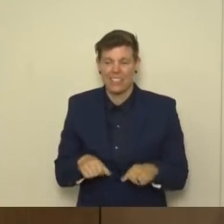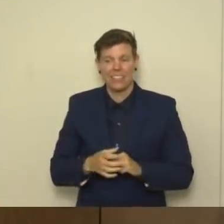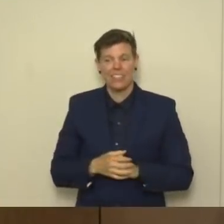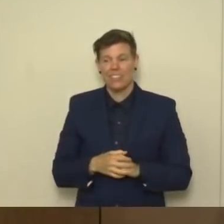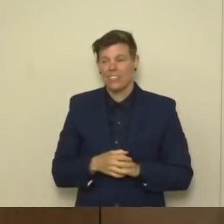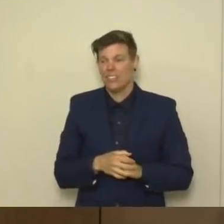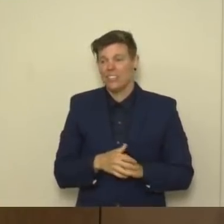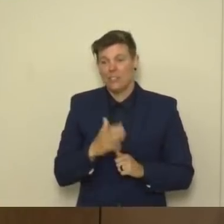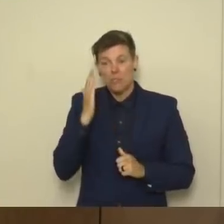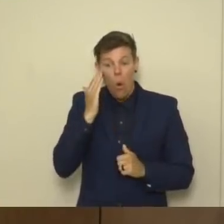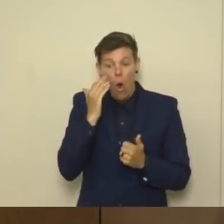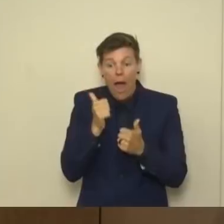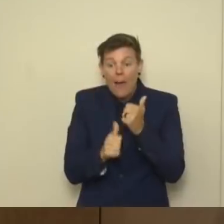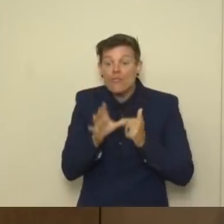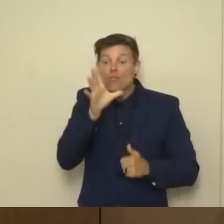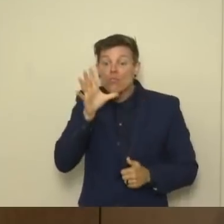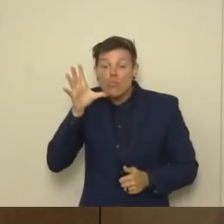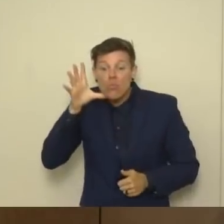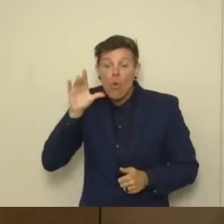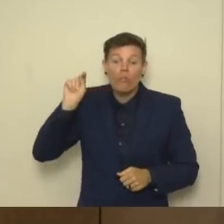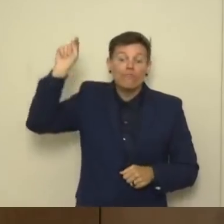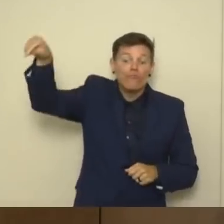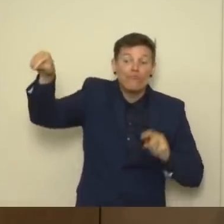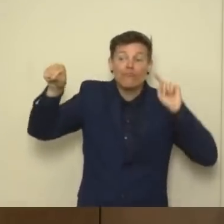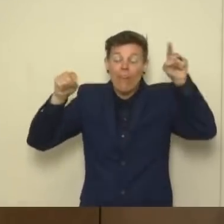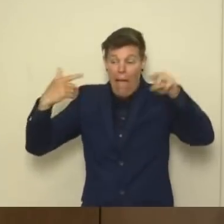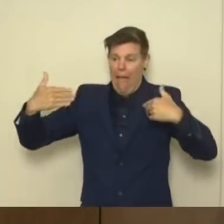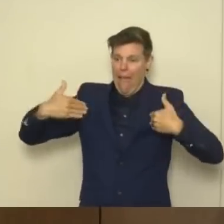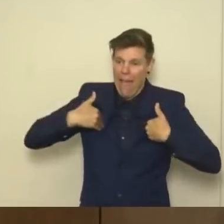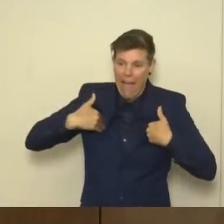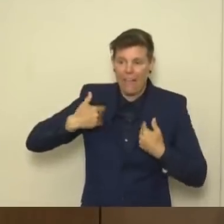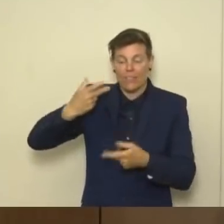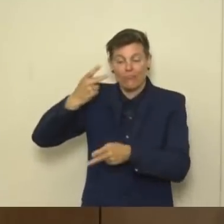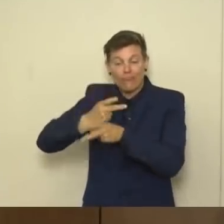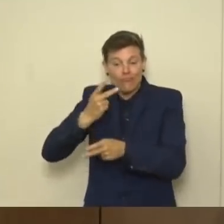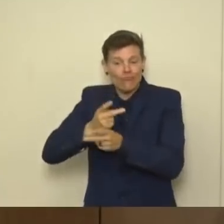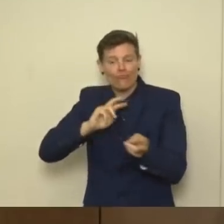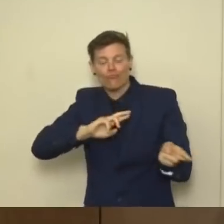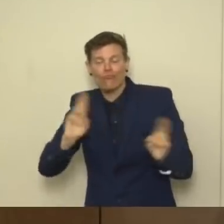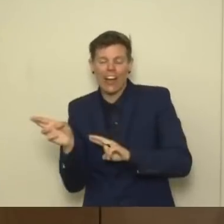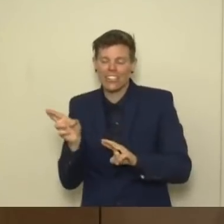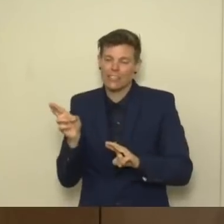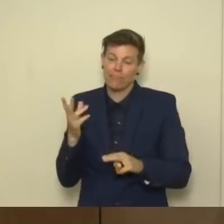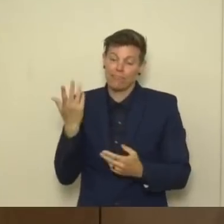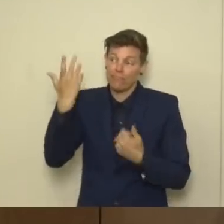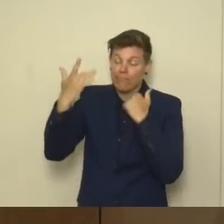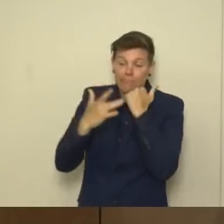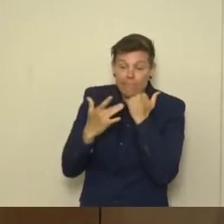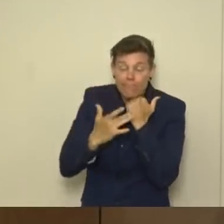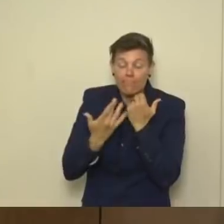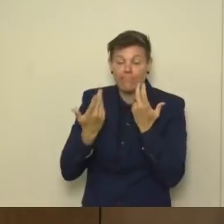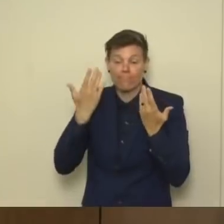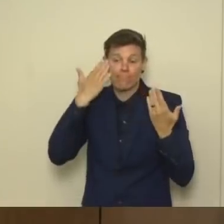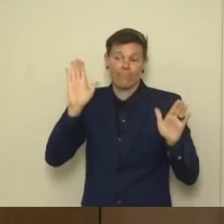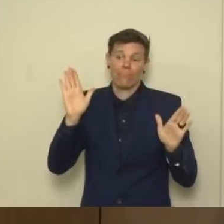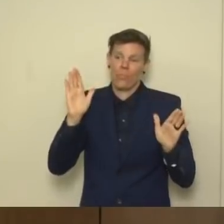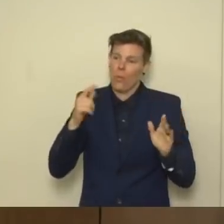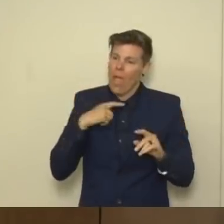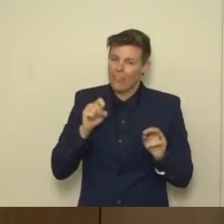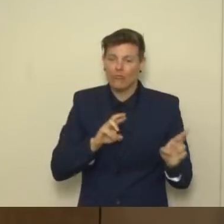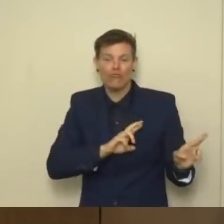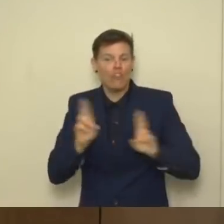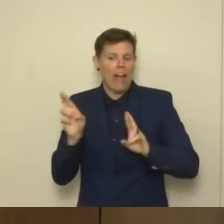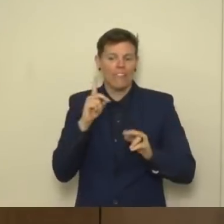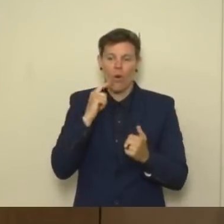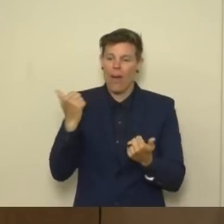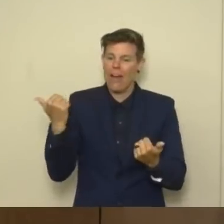remote community is going to have a child care ready to go. We have to be open to all of those, and I'll make sure that the Early Childhood